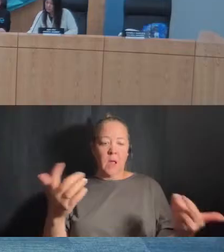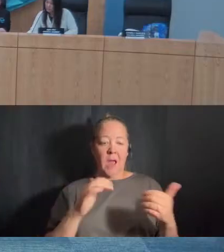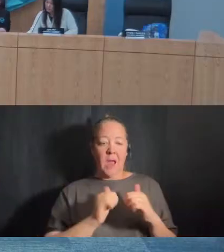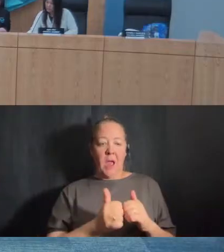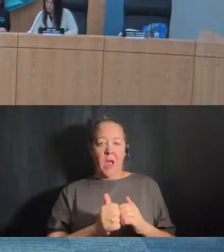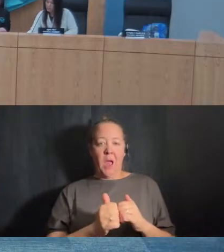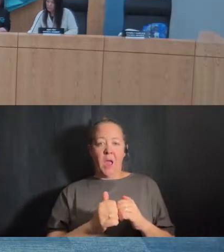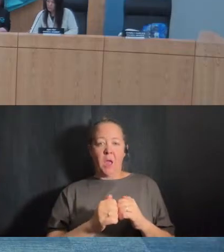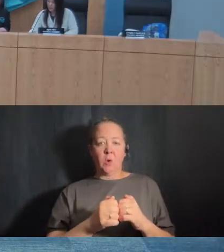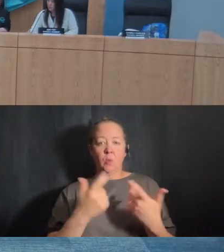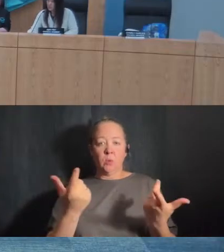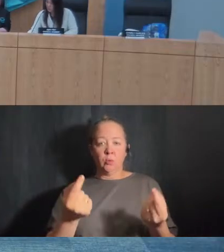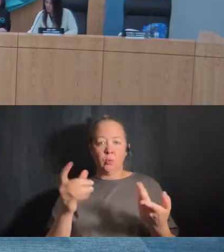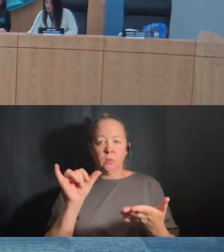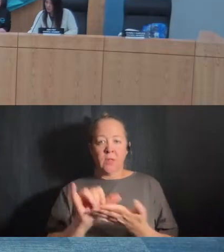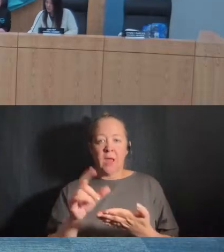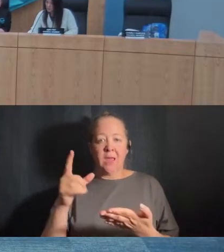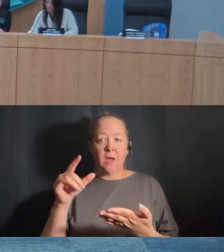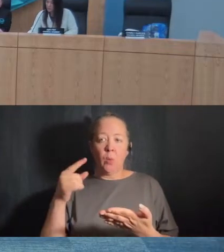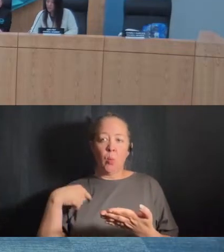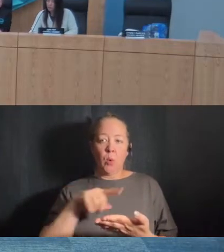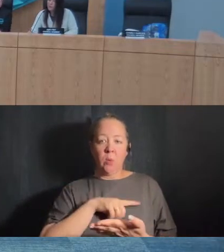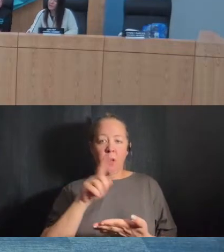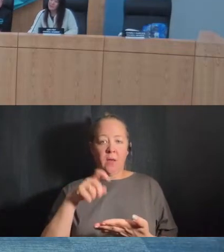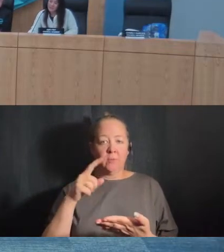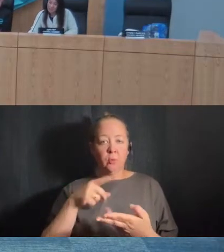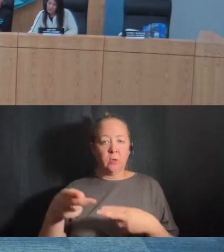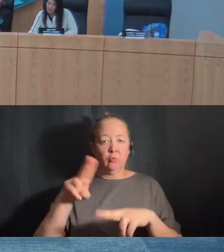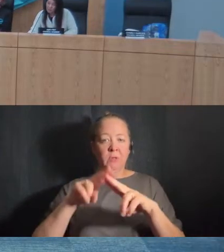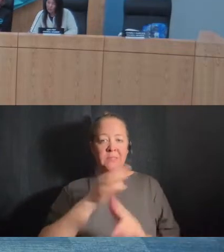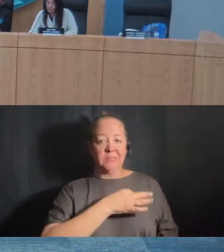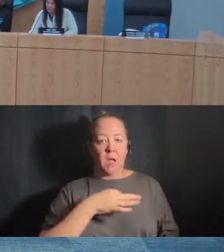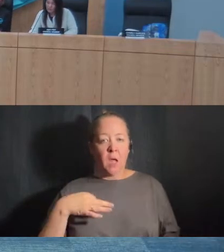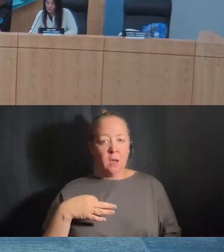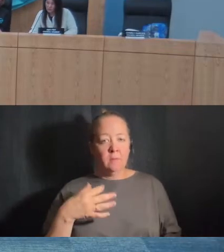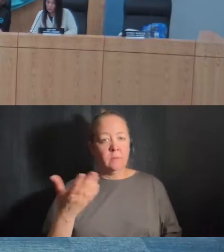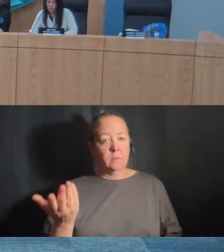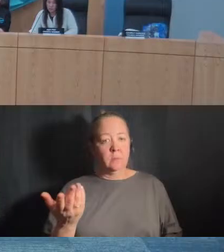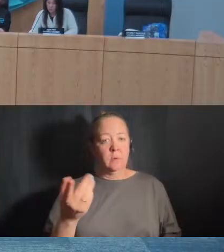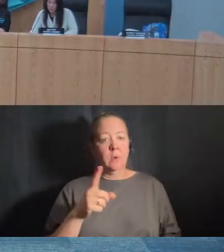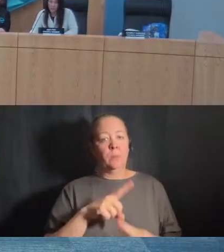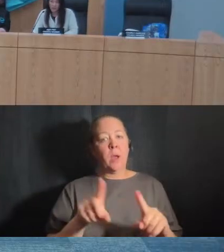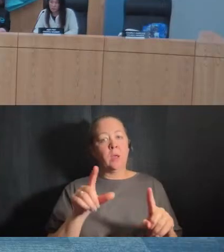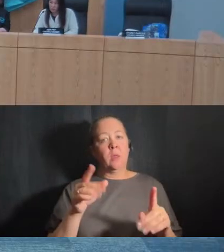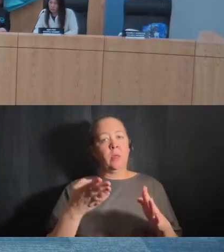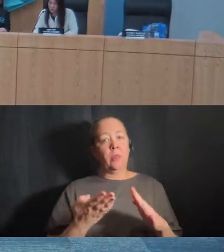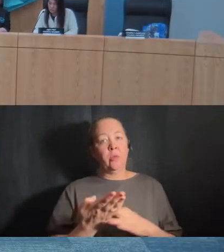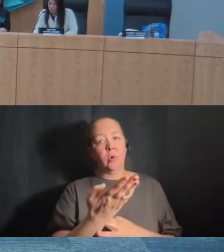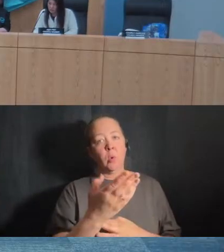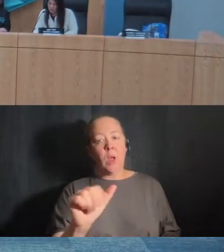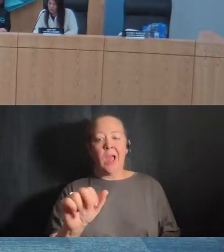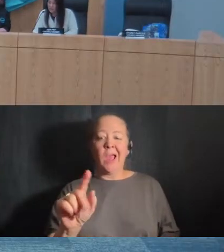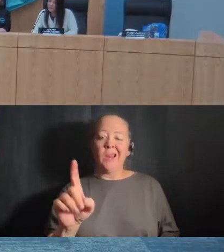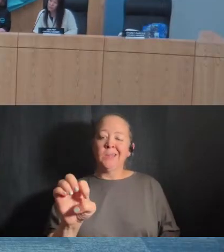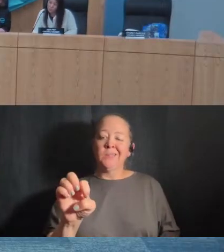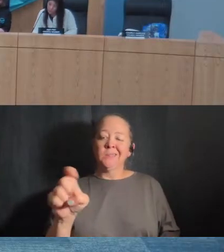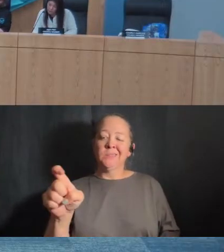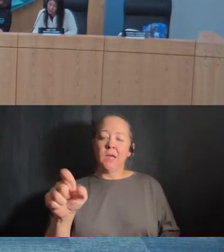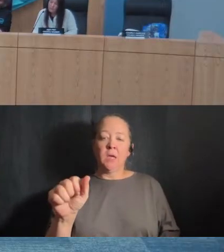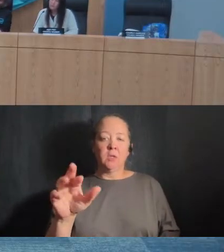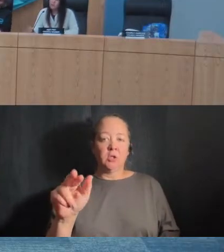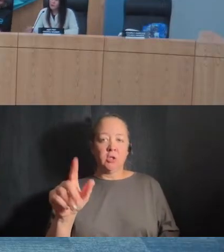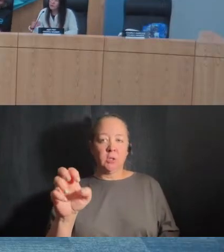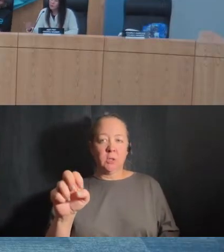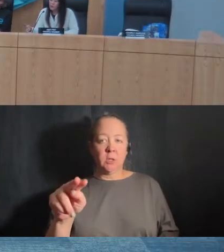staff if we do annex, right? But then at the same time, through annexation, we should be bringing in more commercial revenue at some